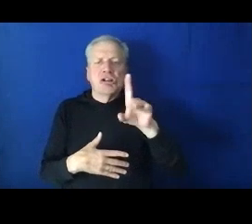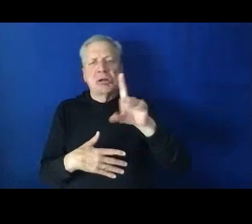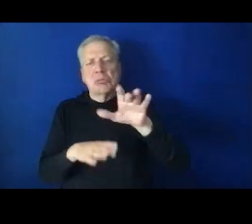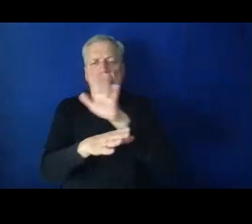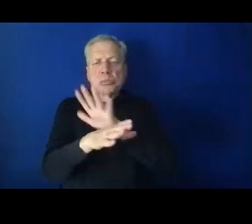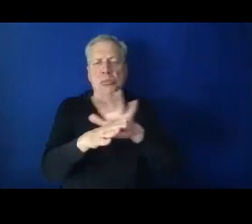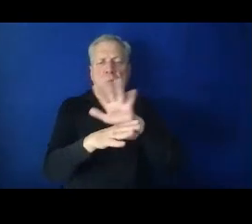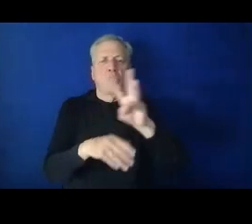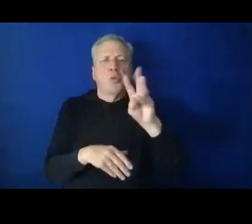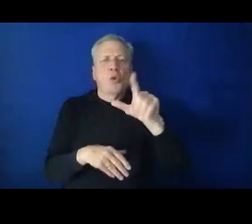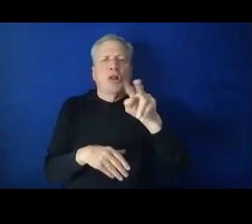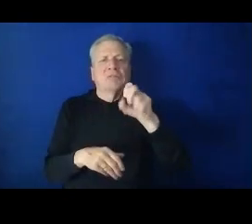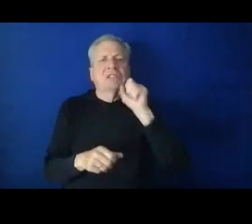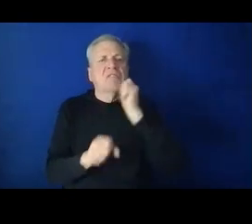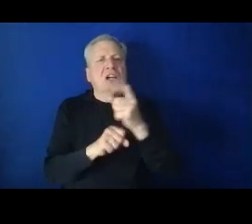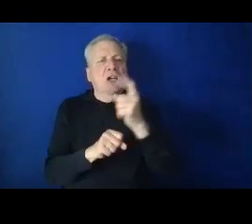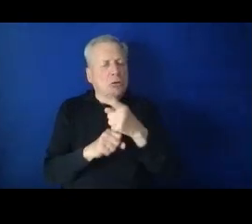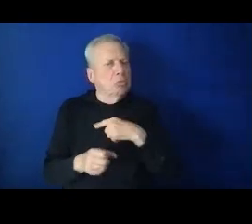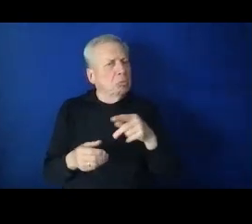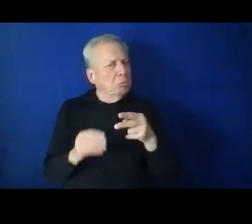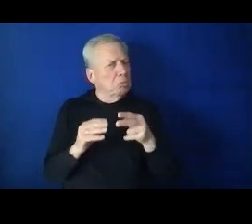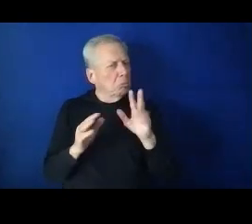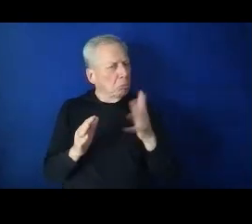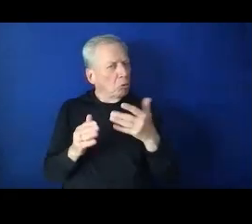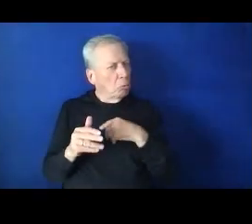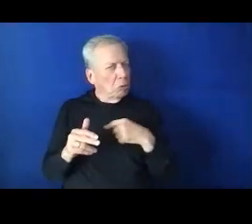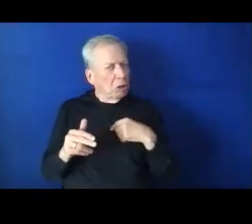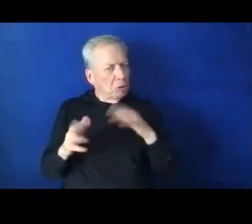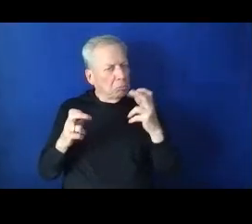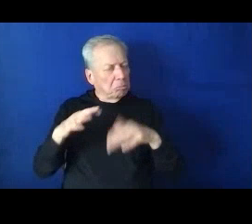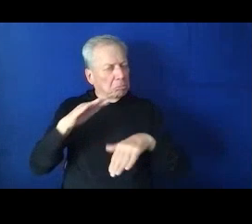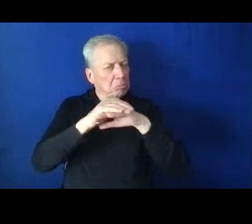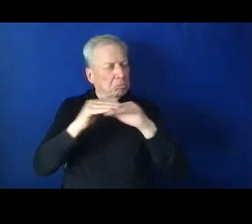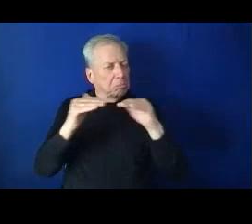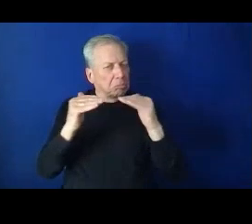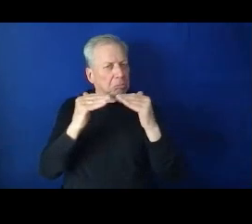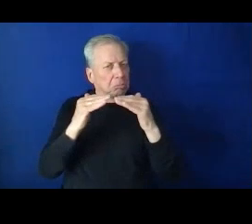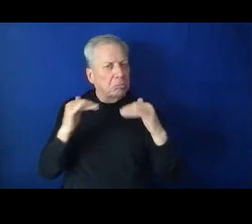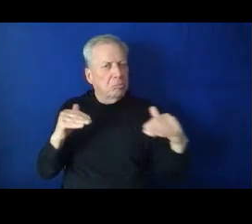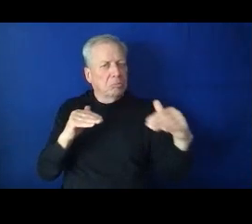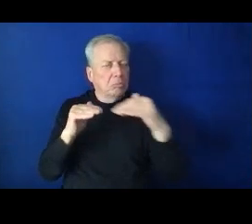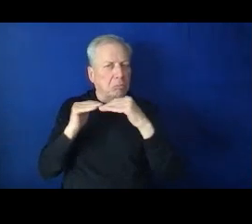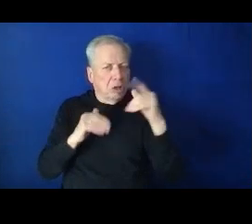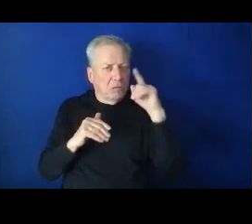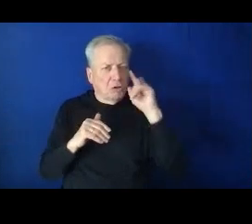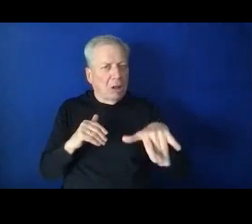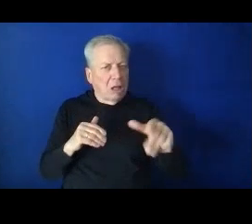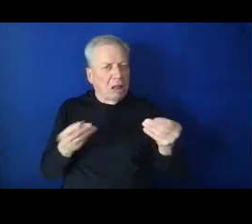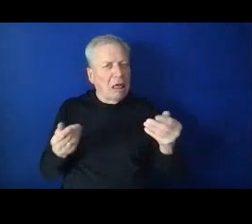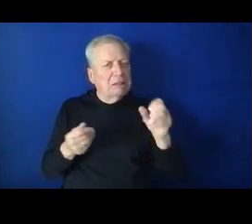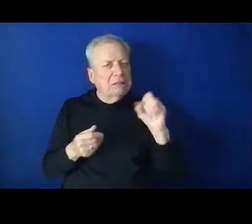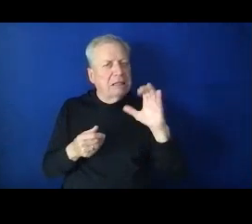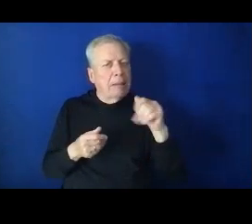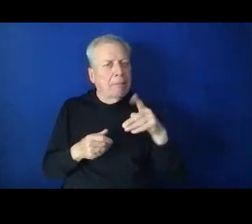year. And so we think we're kind of at an equilibrium with that in terms of the number of wolves and the prey on the landscape.